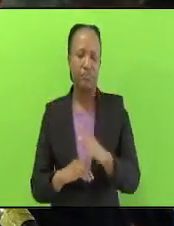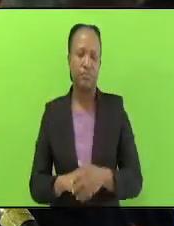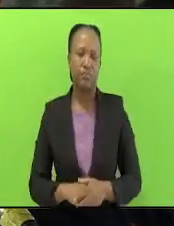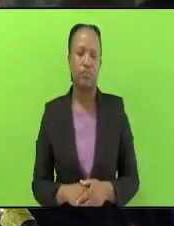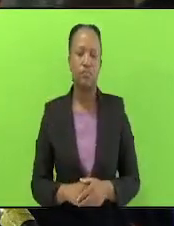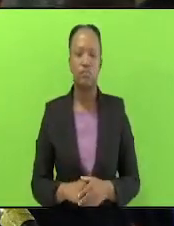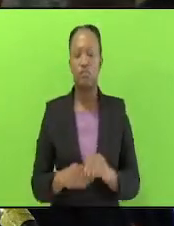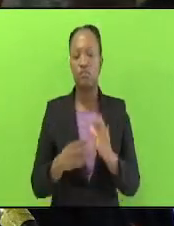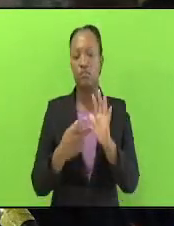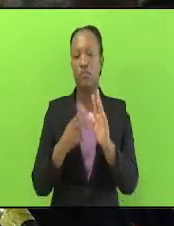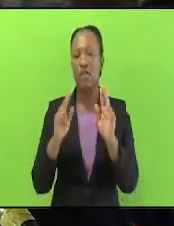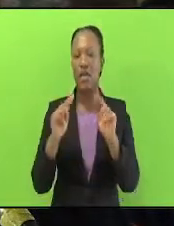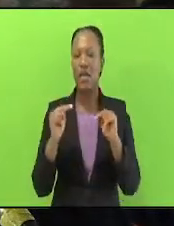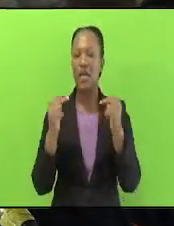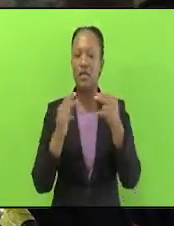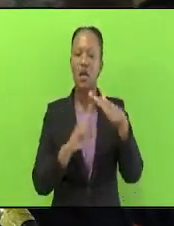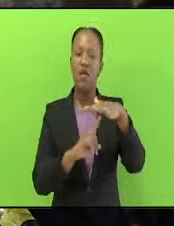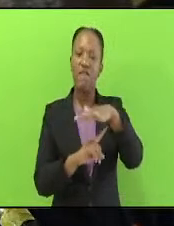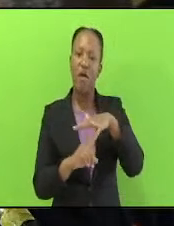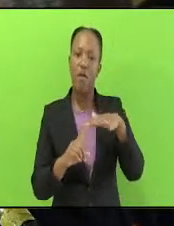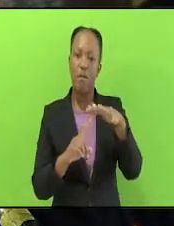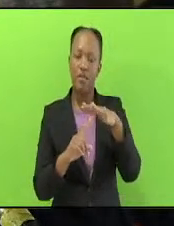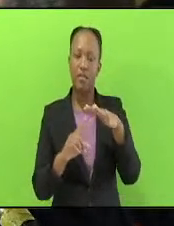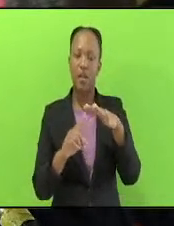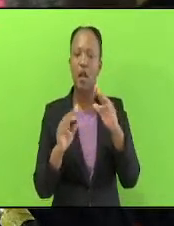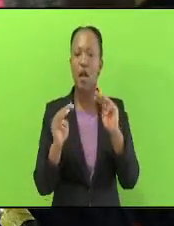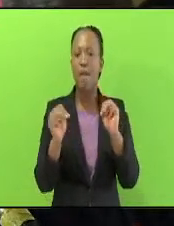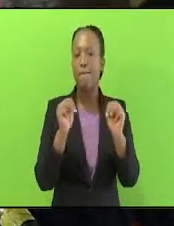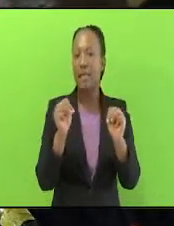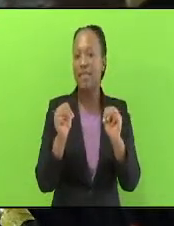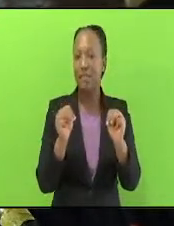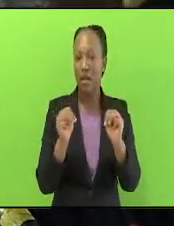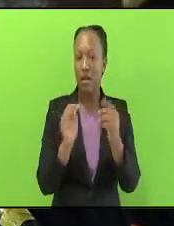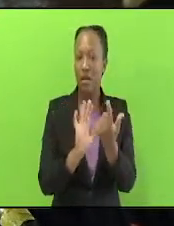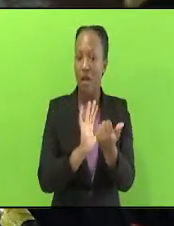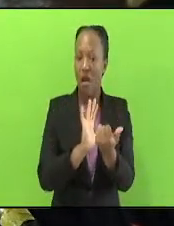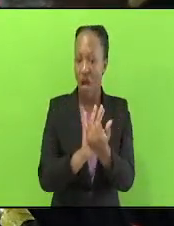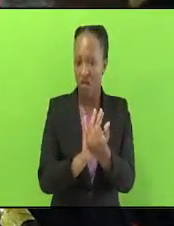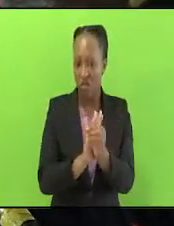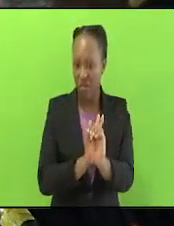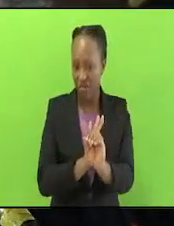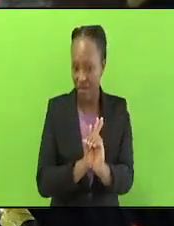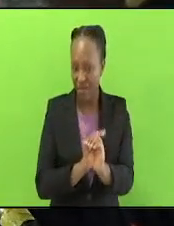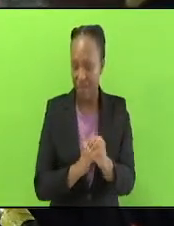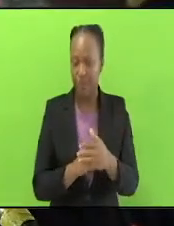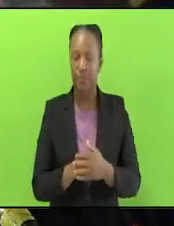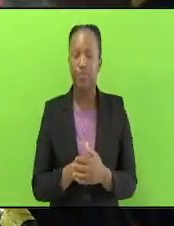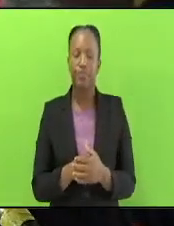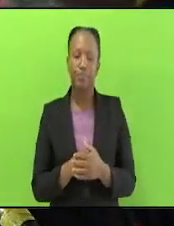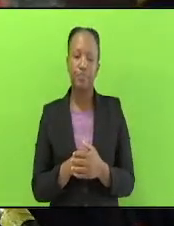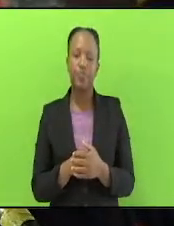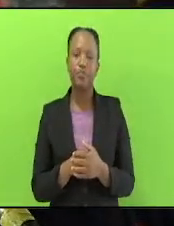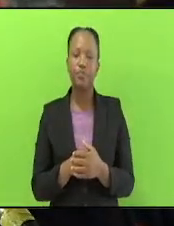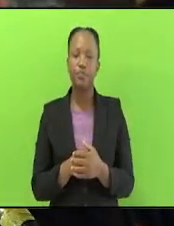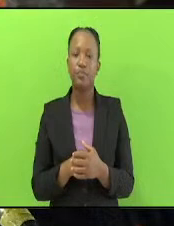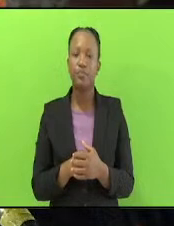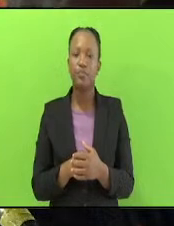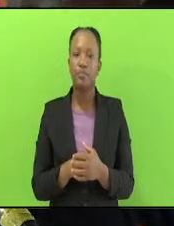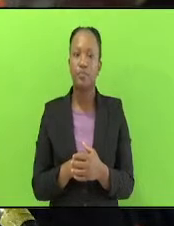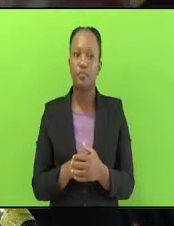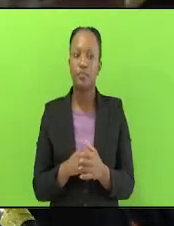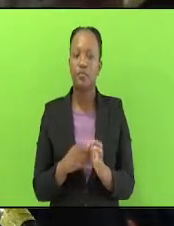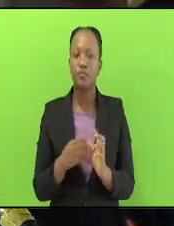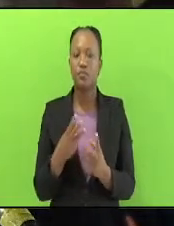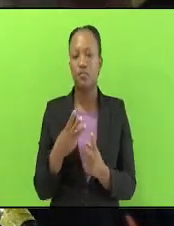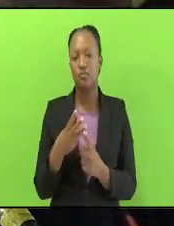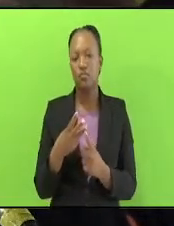got the National Environmental Management Act. Re na le ba taolo ya tsa tikologo ya bosetšhaba.